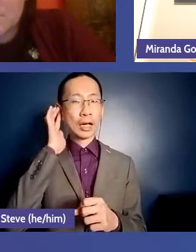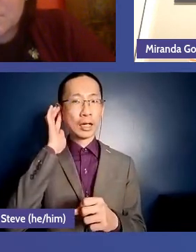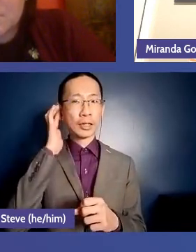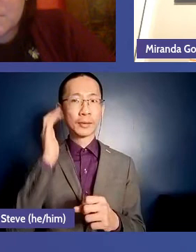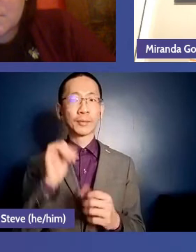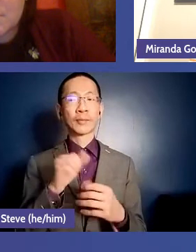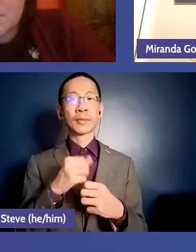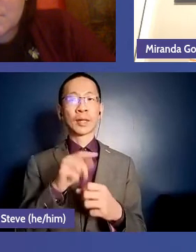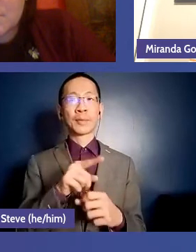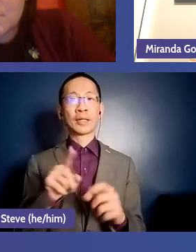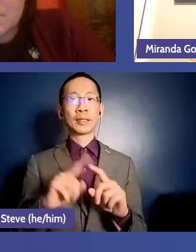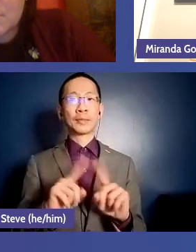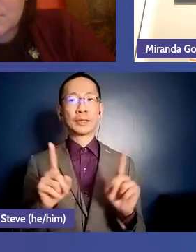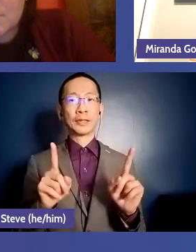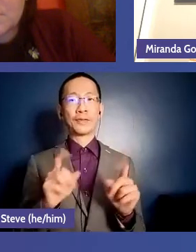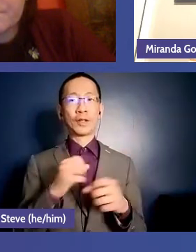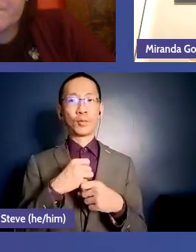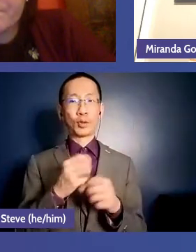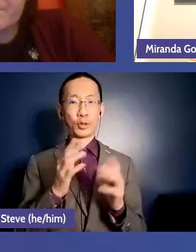that makes them different producers.